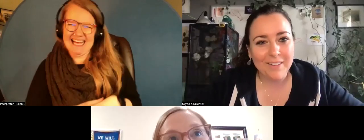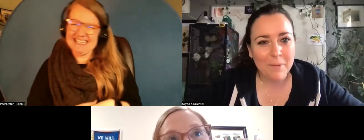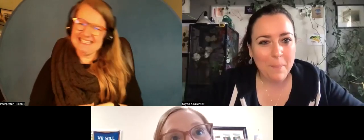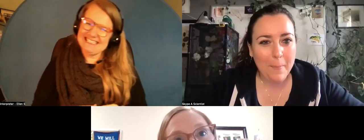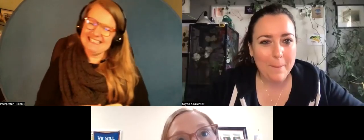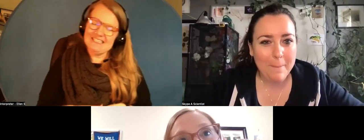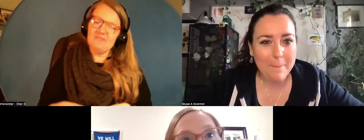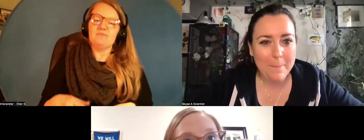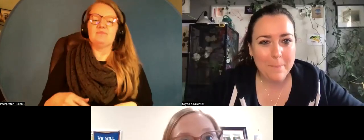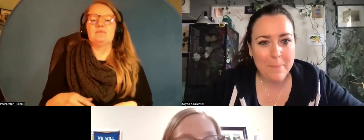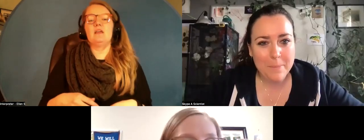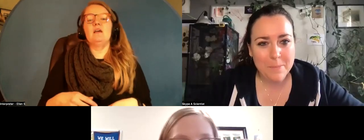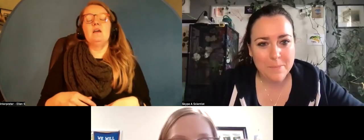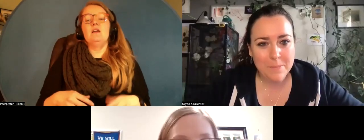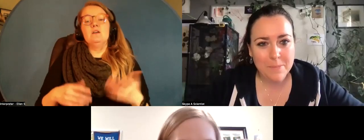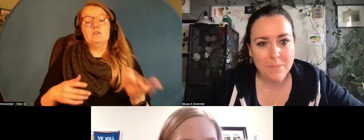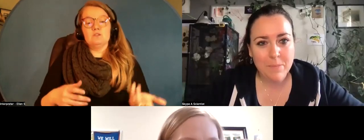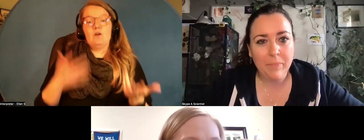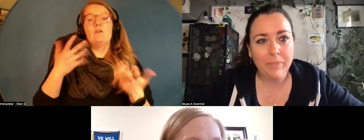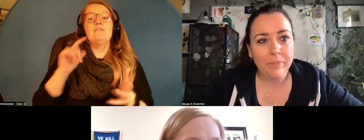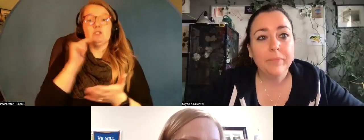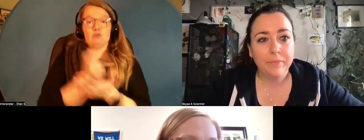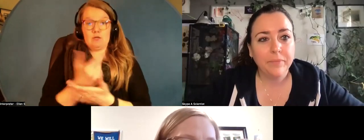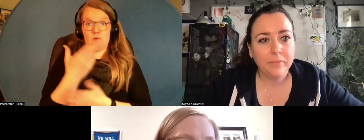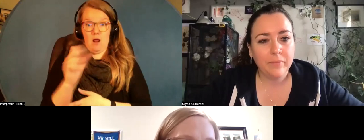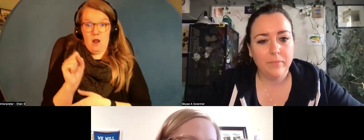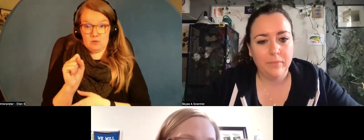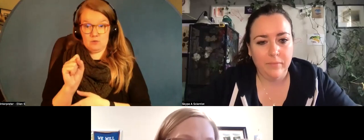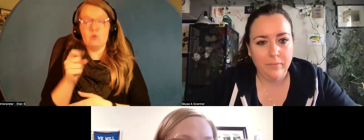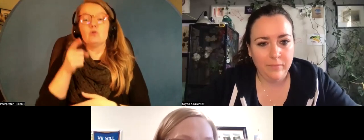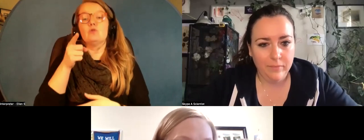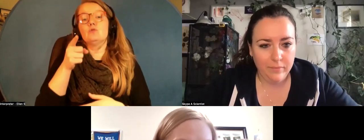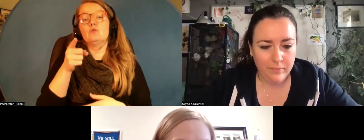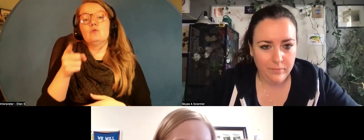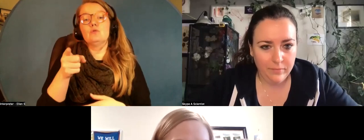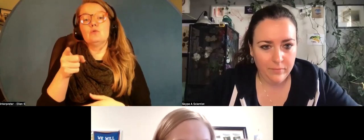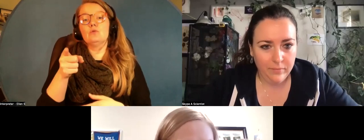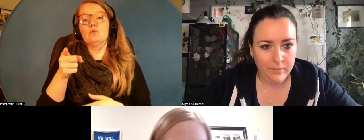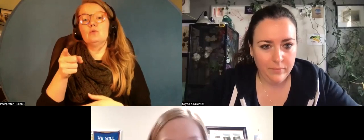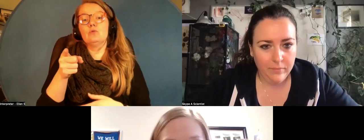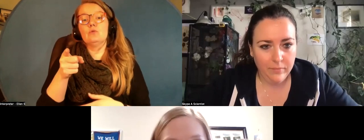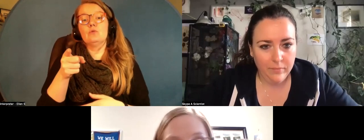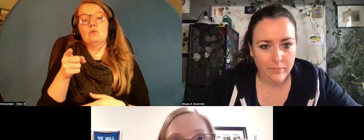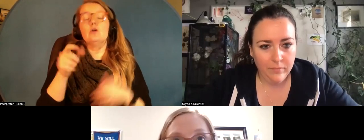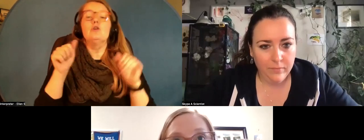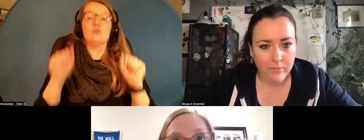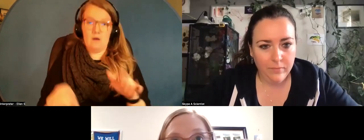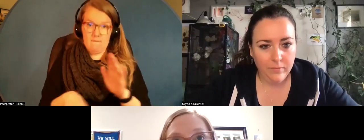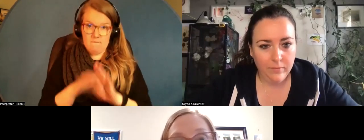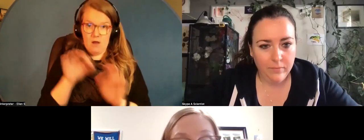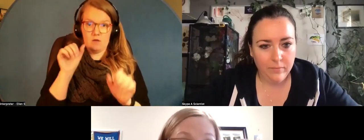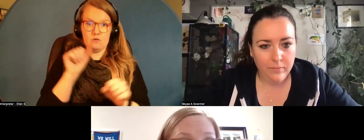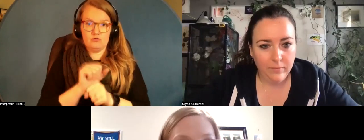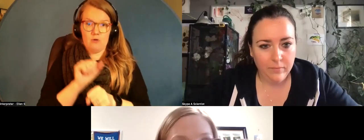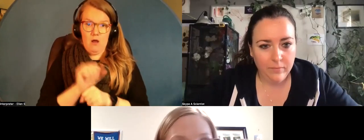Yeah. So definitely you could, after you graduate from high school, you could get employment